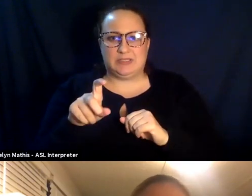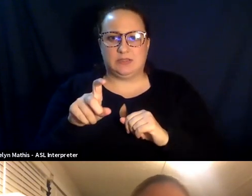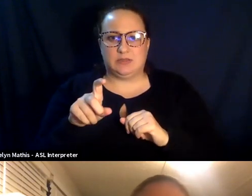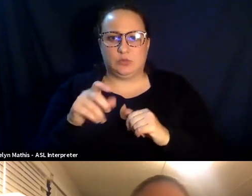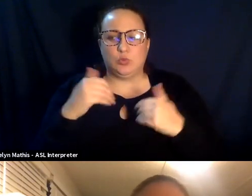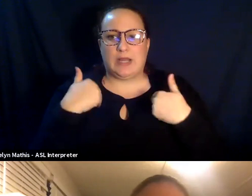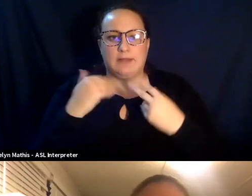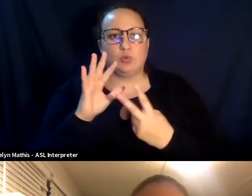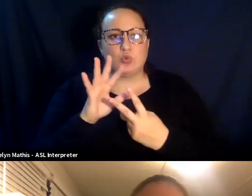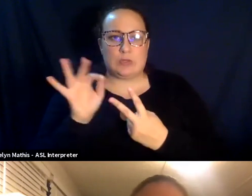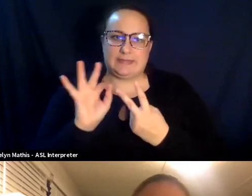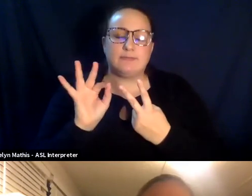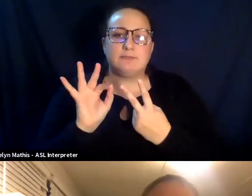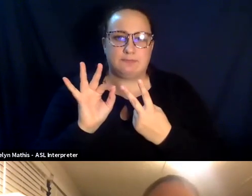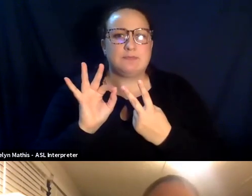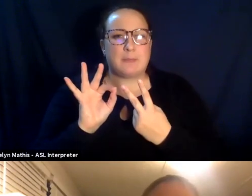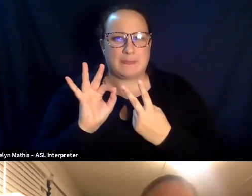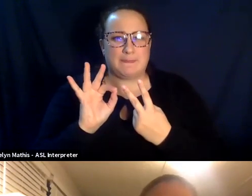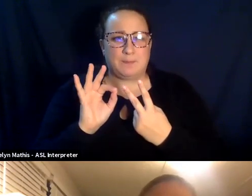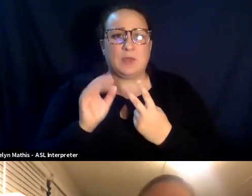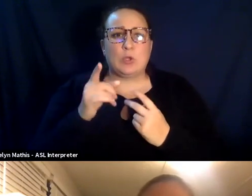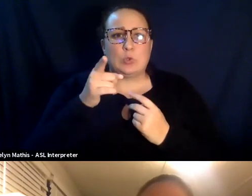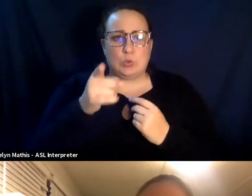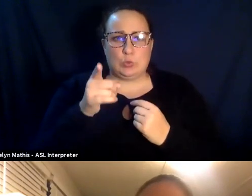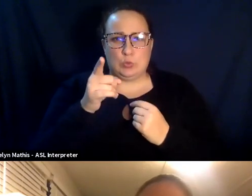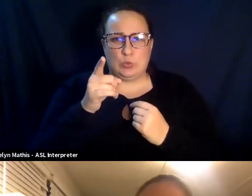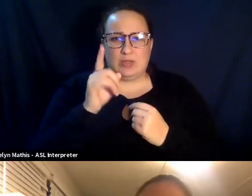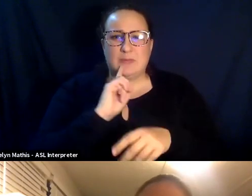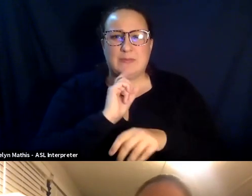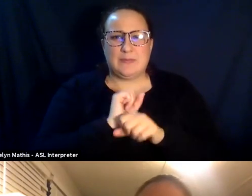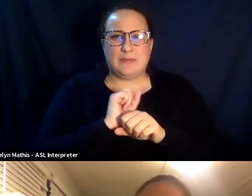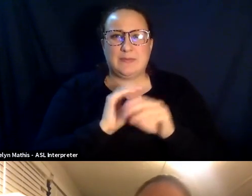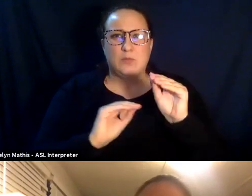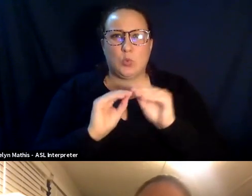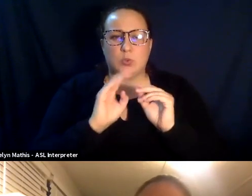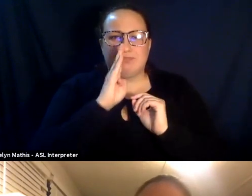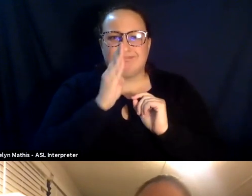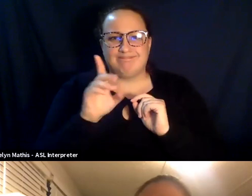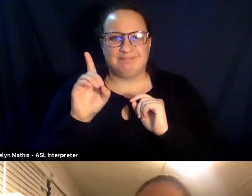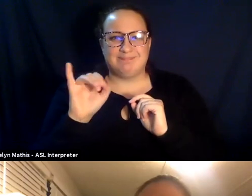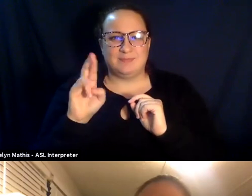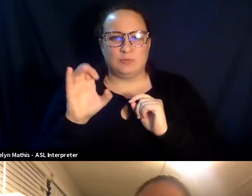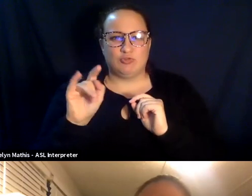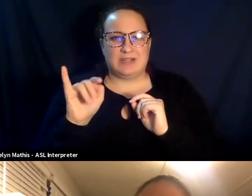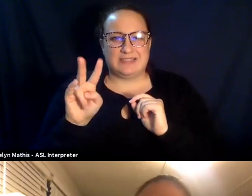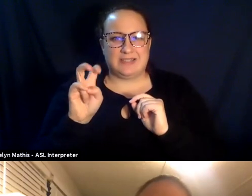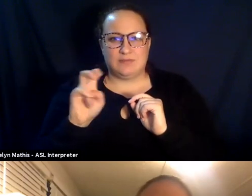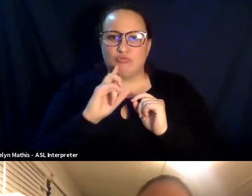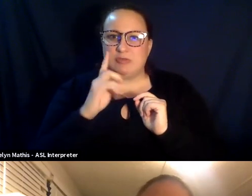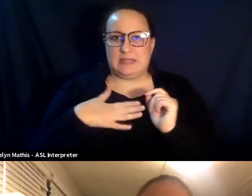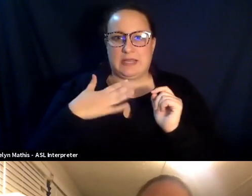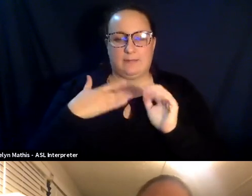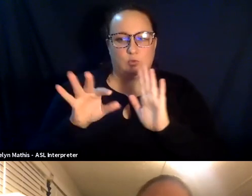choice. So you're actually going to be, it's going to be a little bit more directive. I'm so glad that you chose that question to ask,